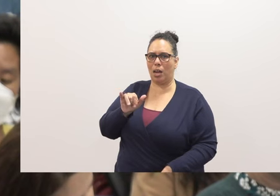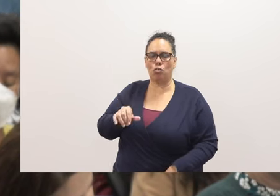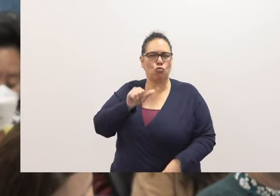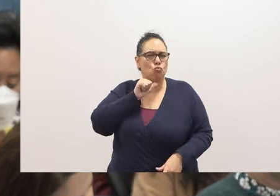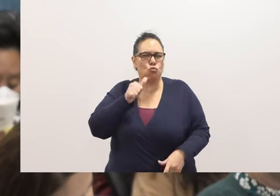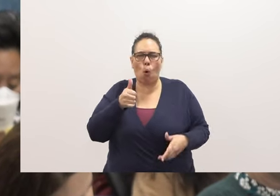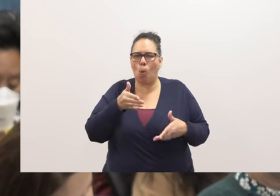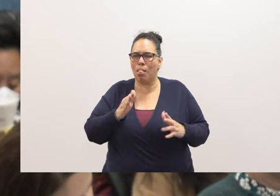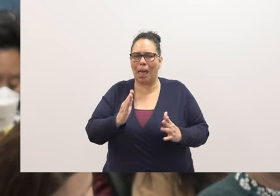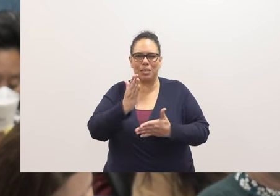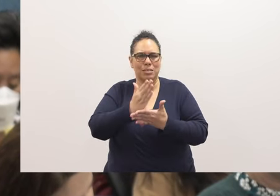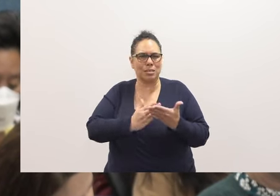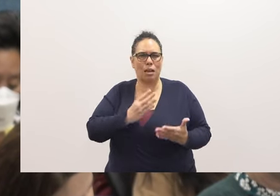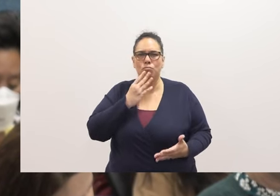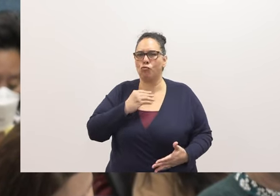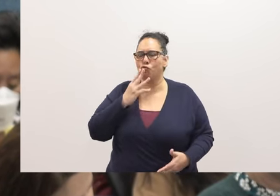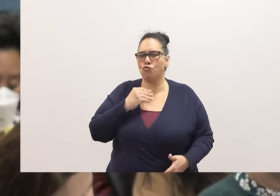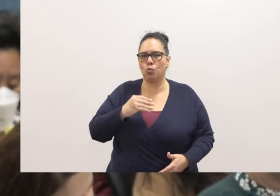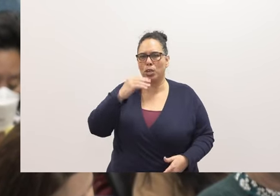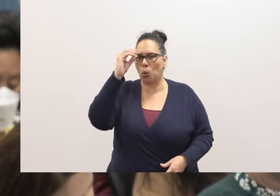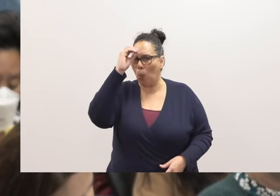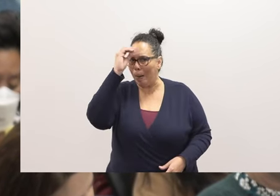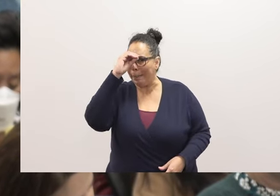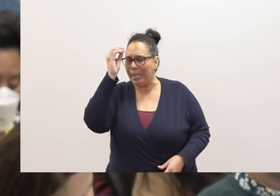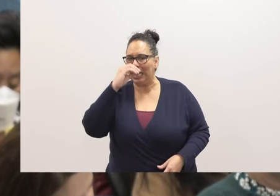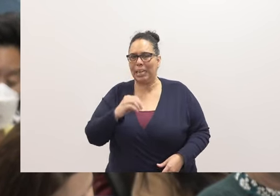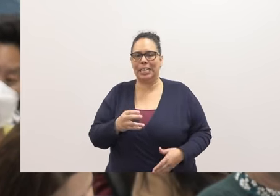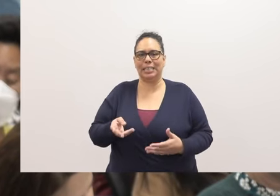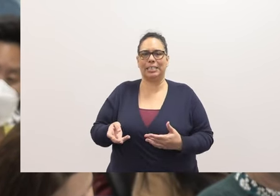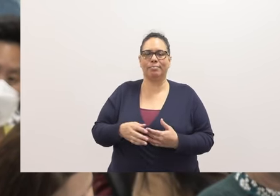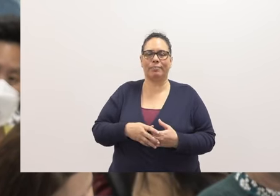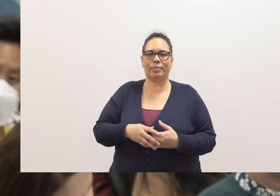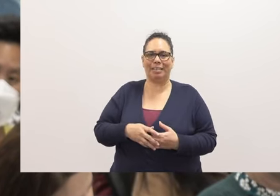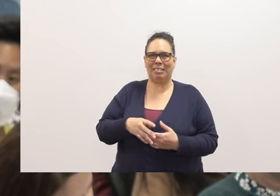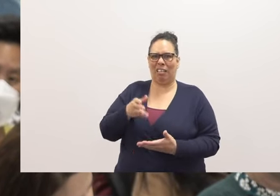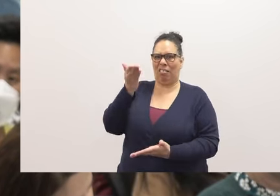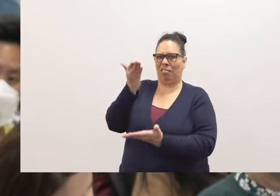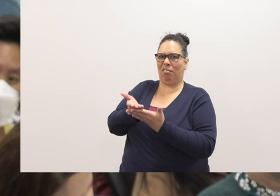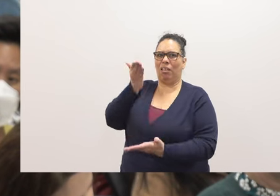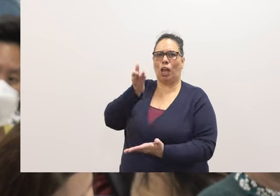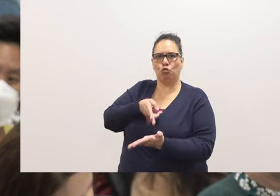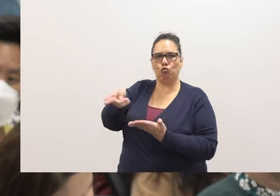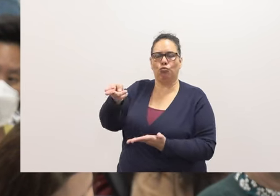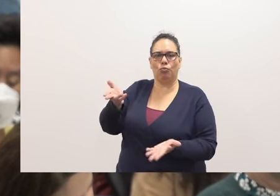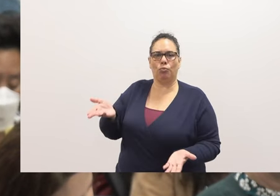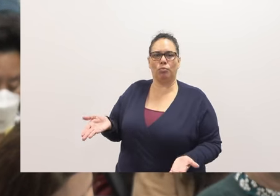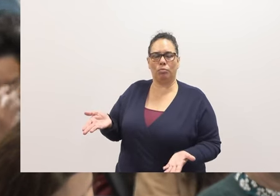let some Jewish opinions stand as the de facto truth.